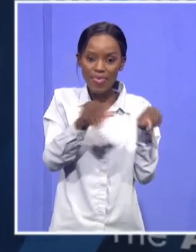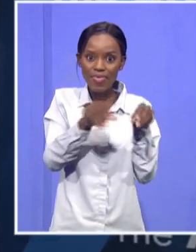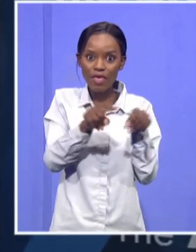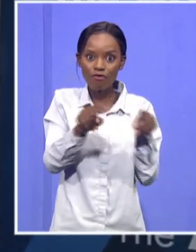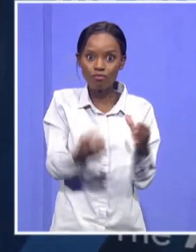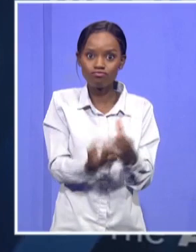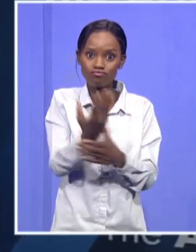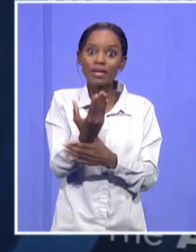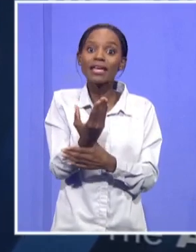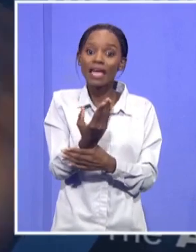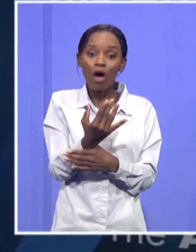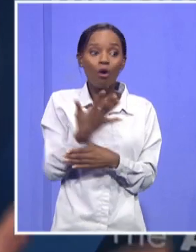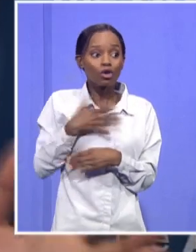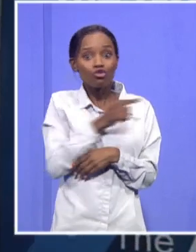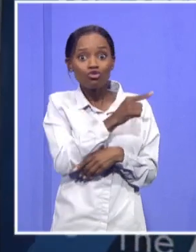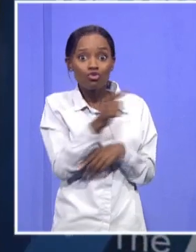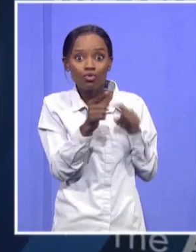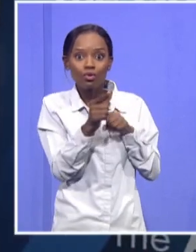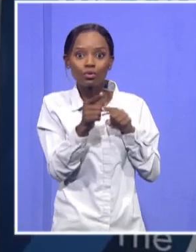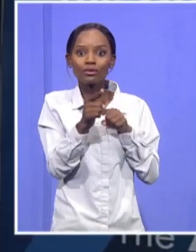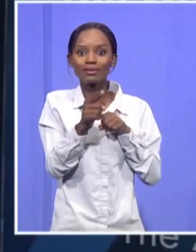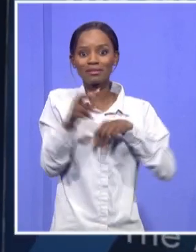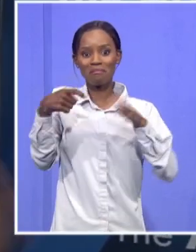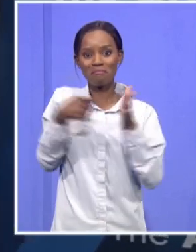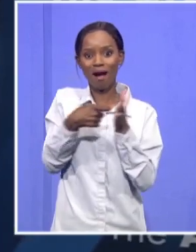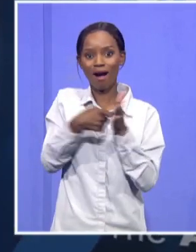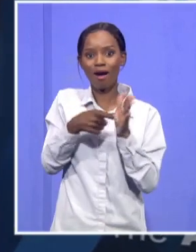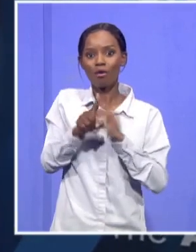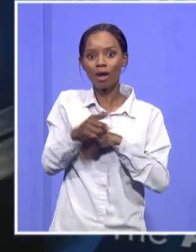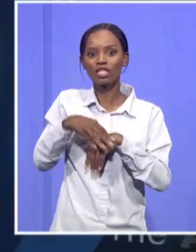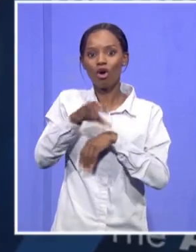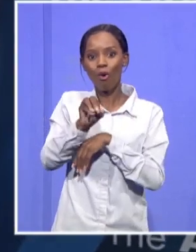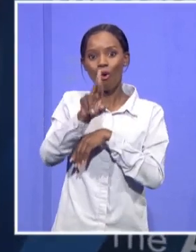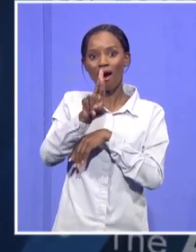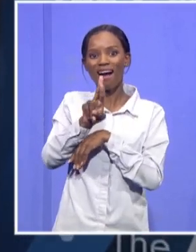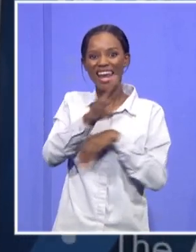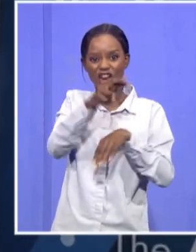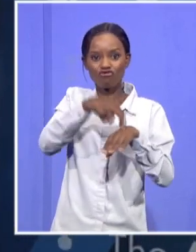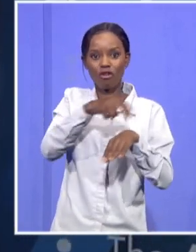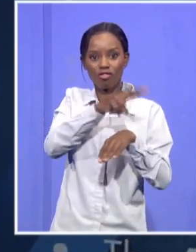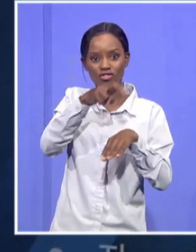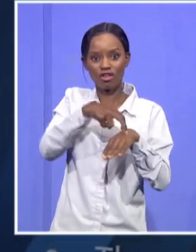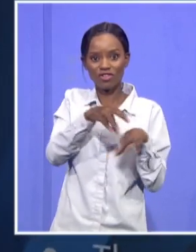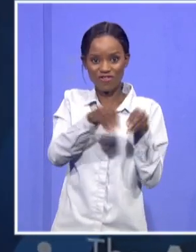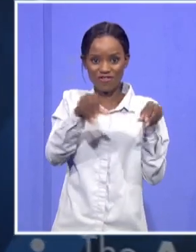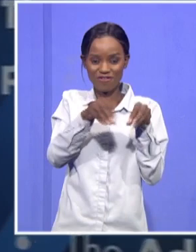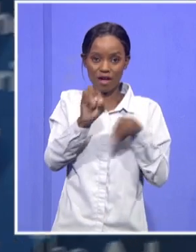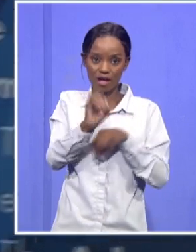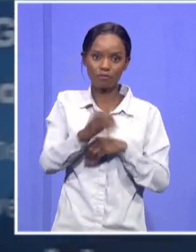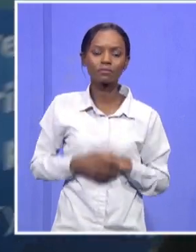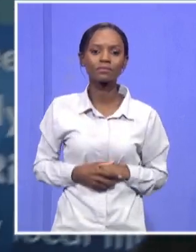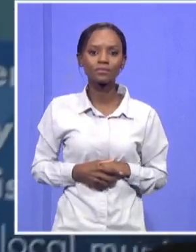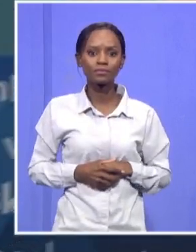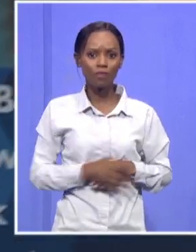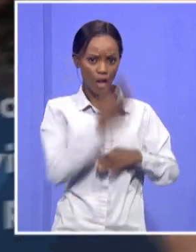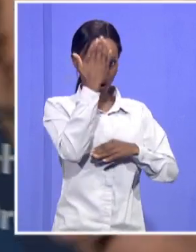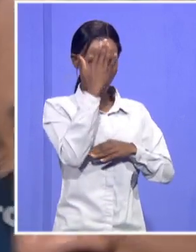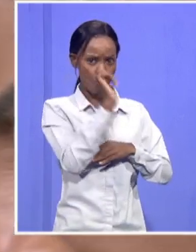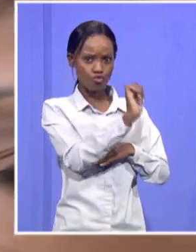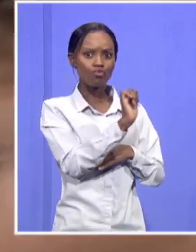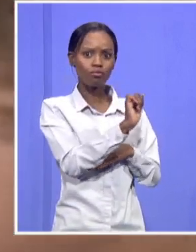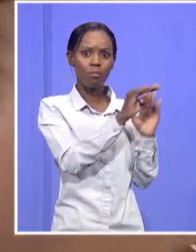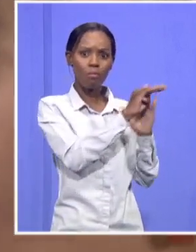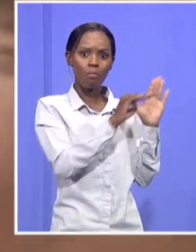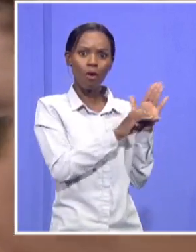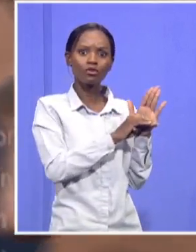organic fertilizers other than the one that is made out of chemicals. You've already started a project in KZN. Yes. Tell us about